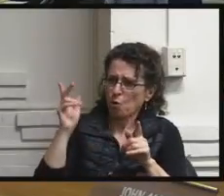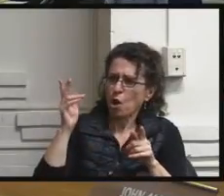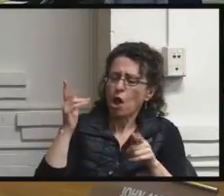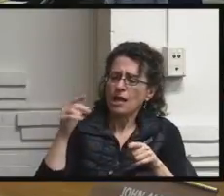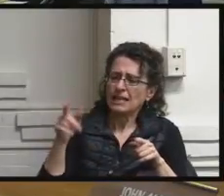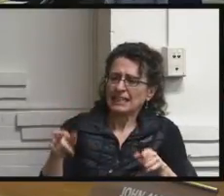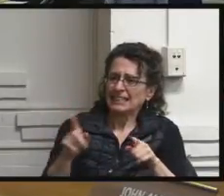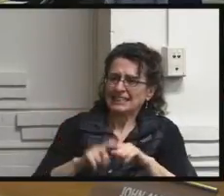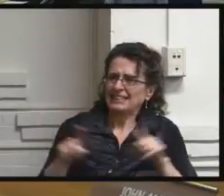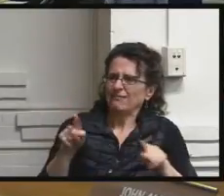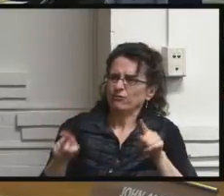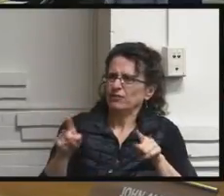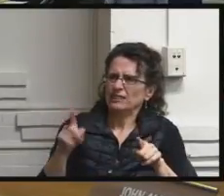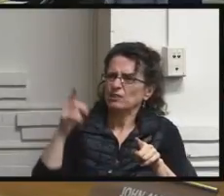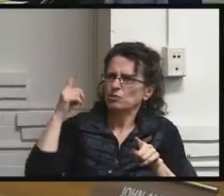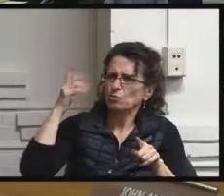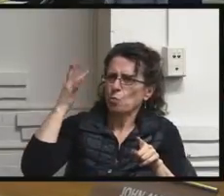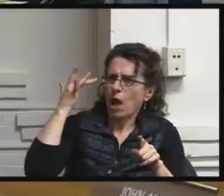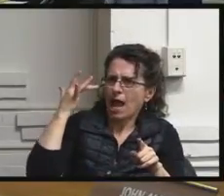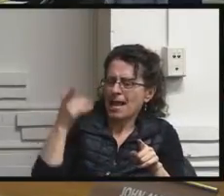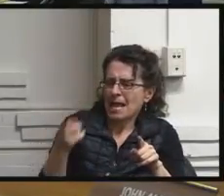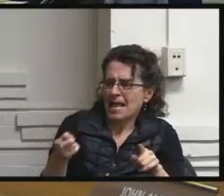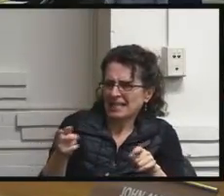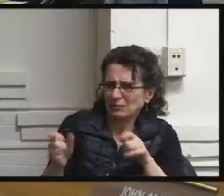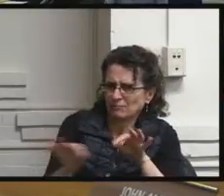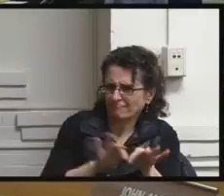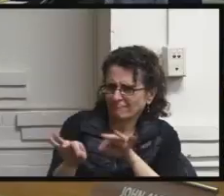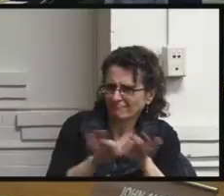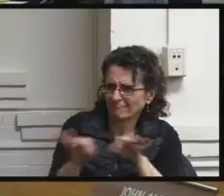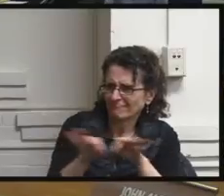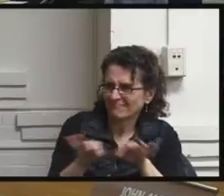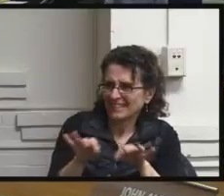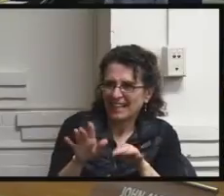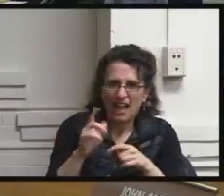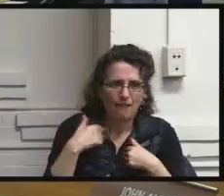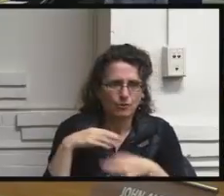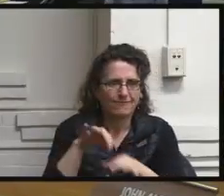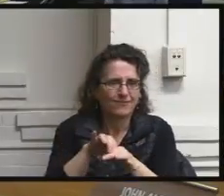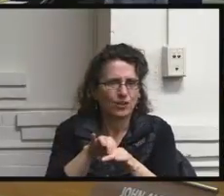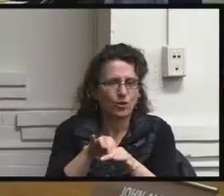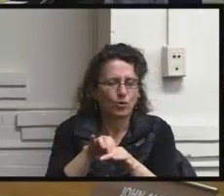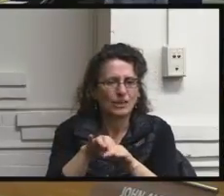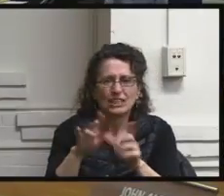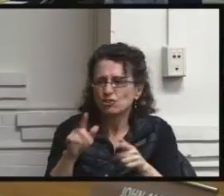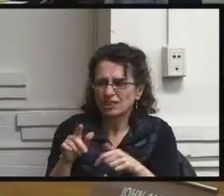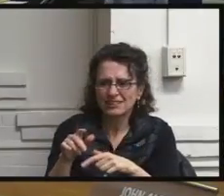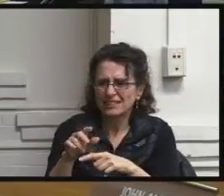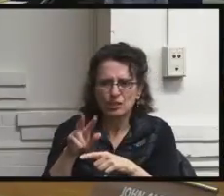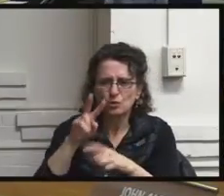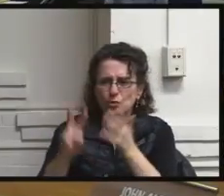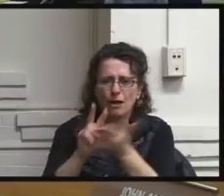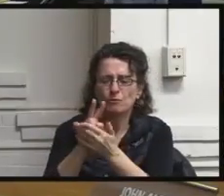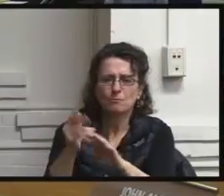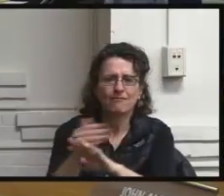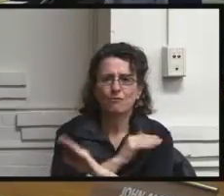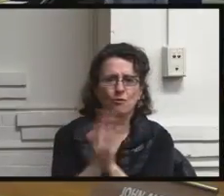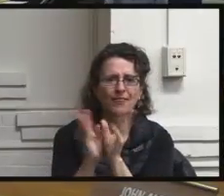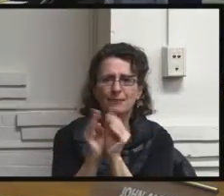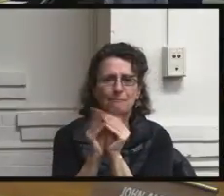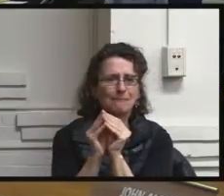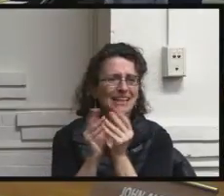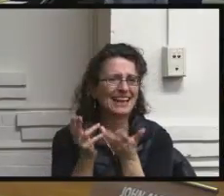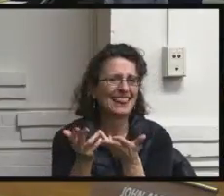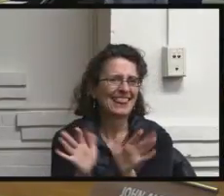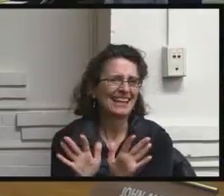we vote to just expend it with less than 2 hours public notice of that. This email from Michelle came